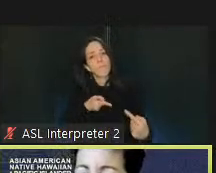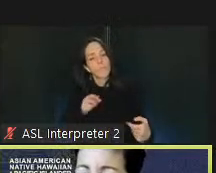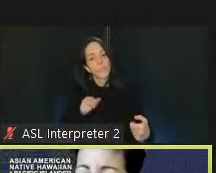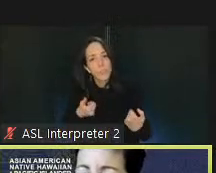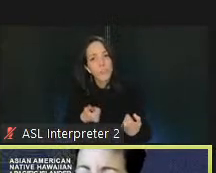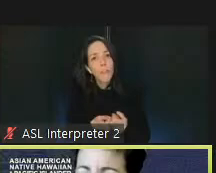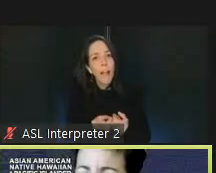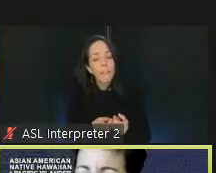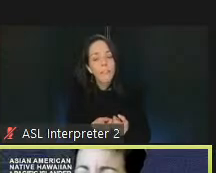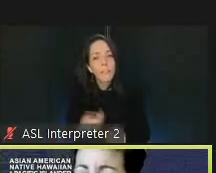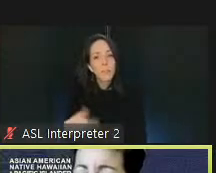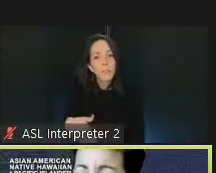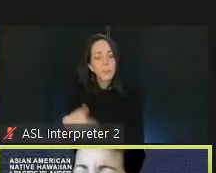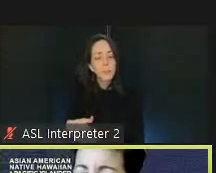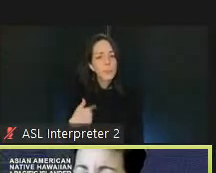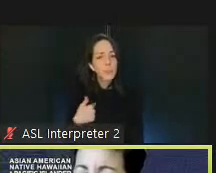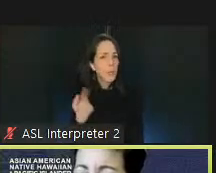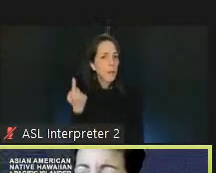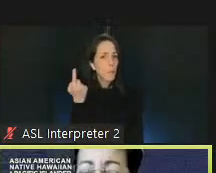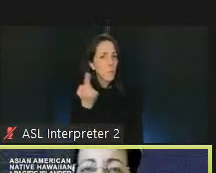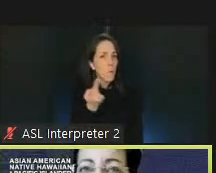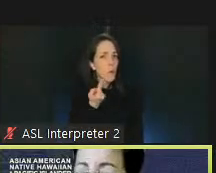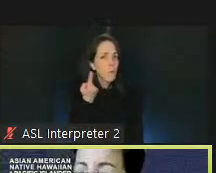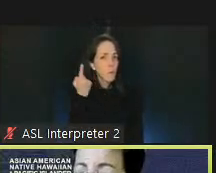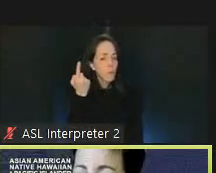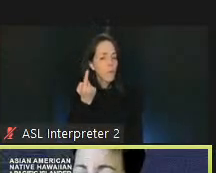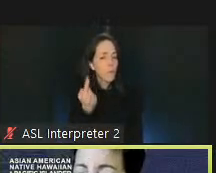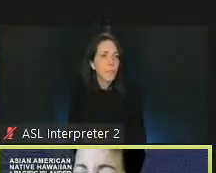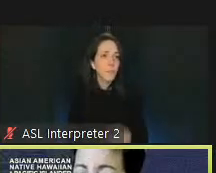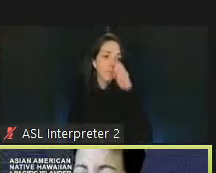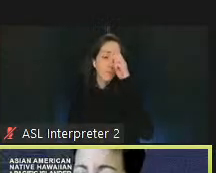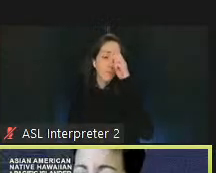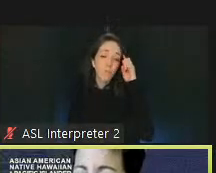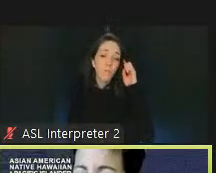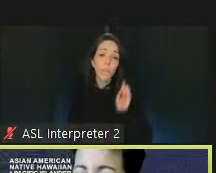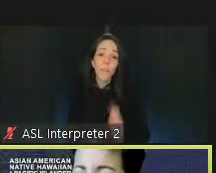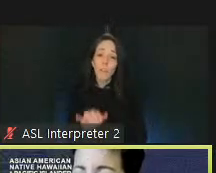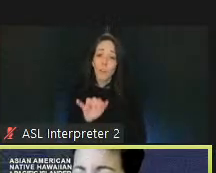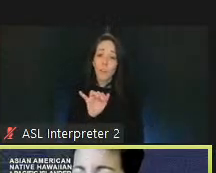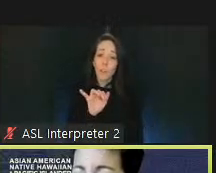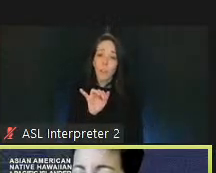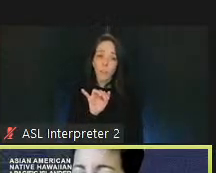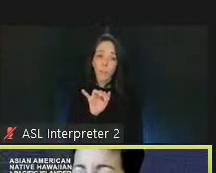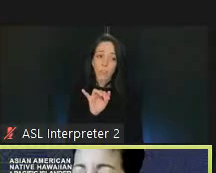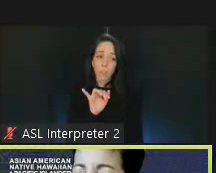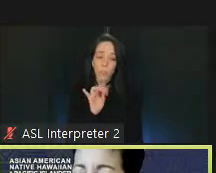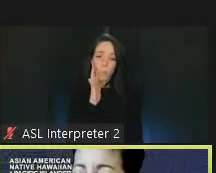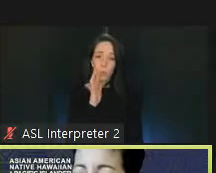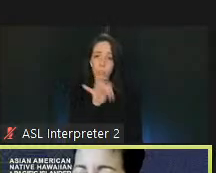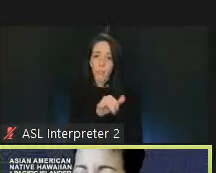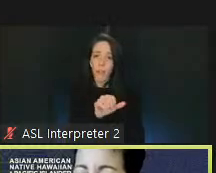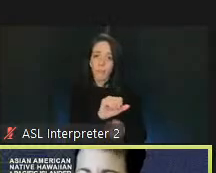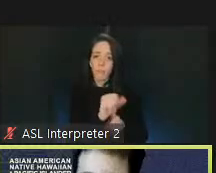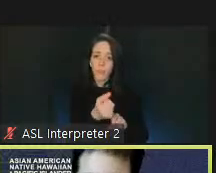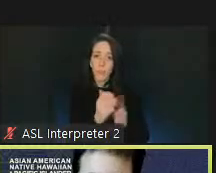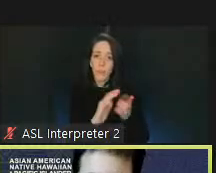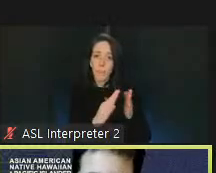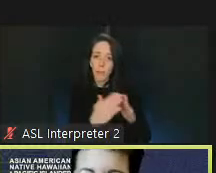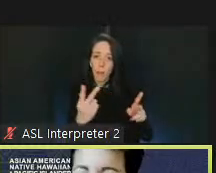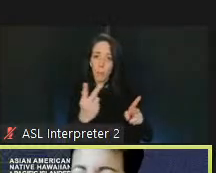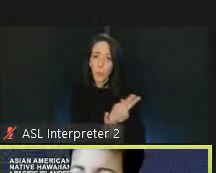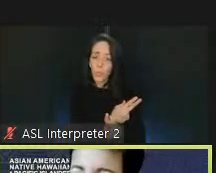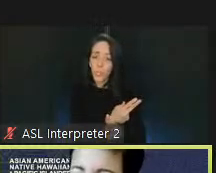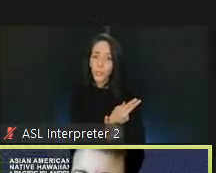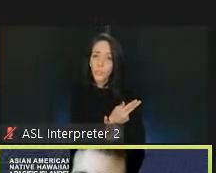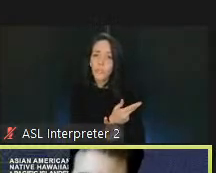if we would be dealing with an exacerbation of those challenges as a result of not